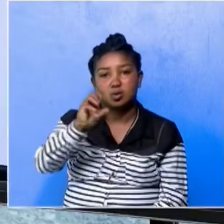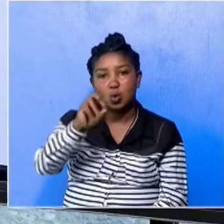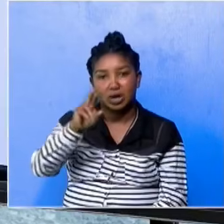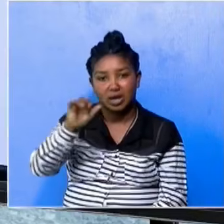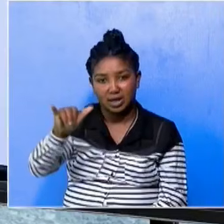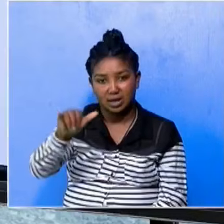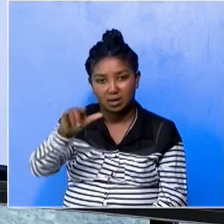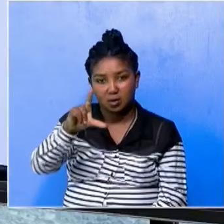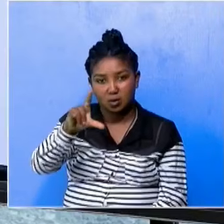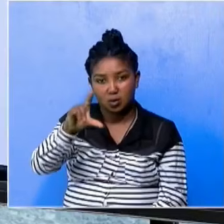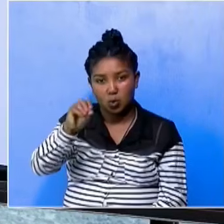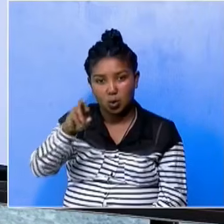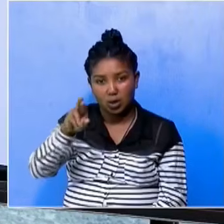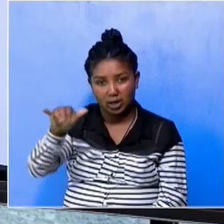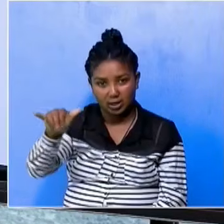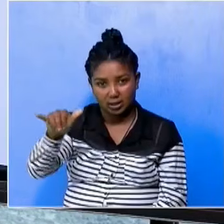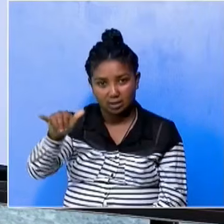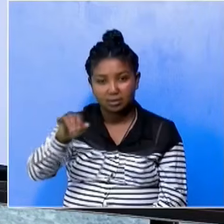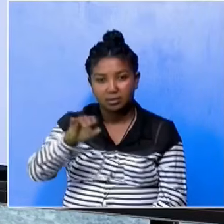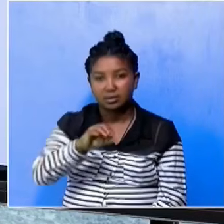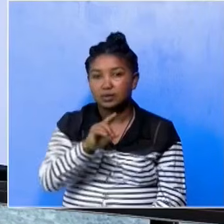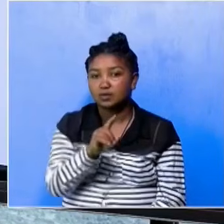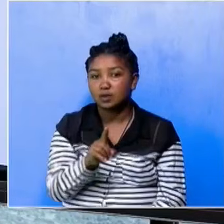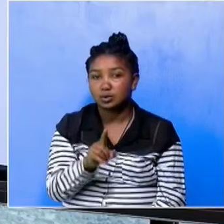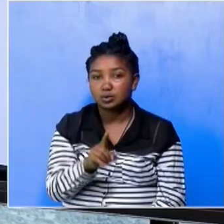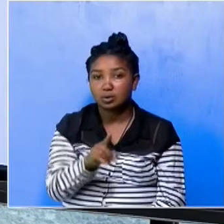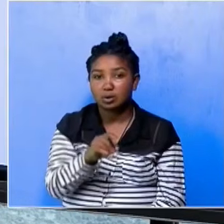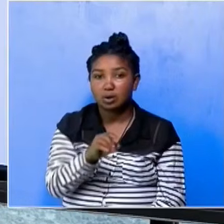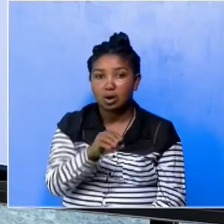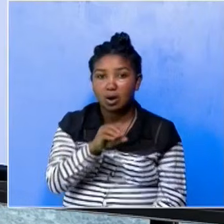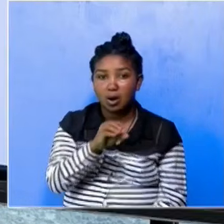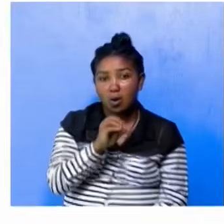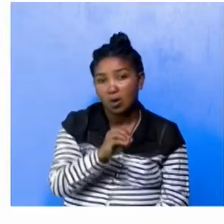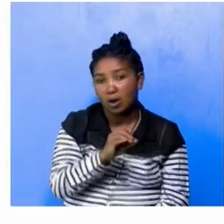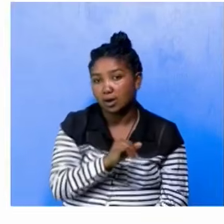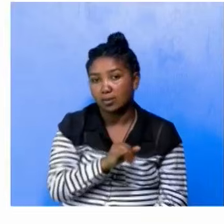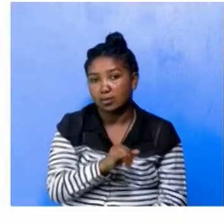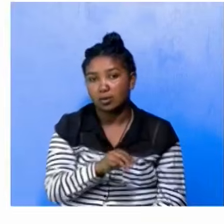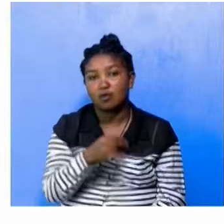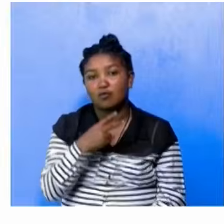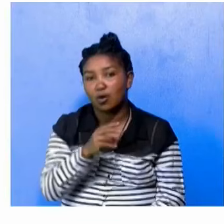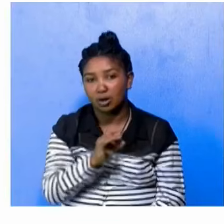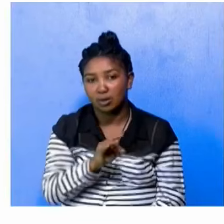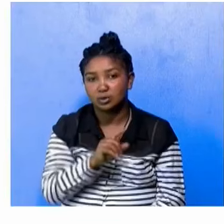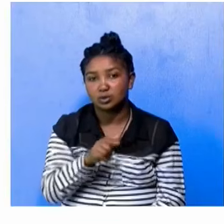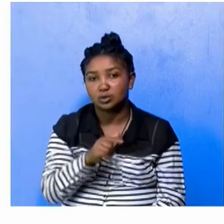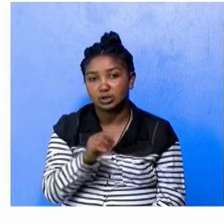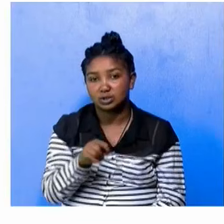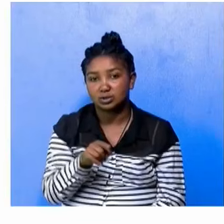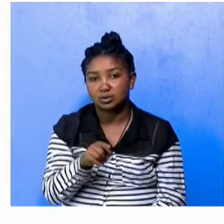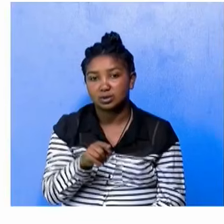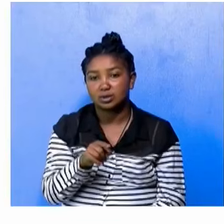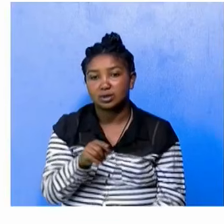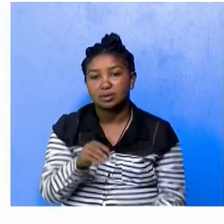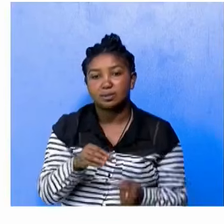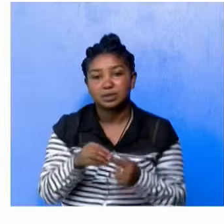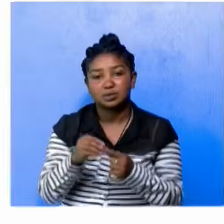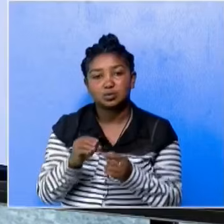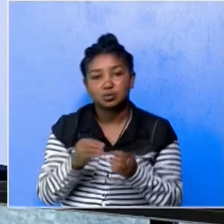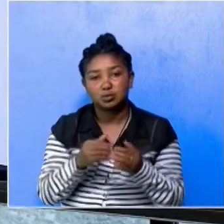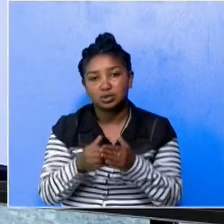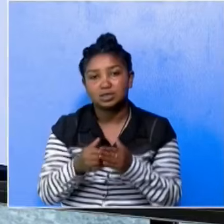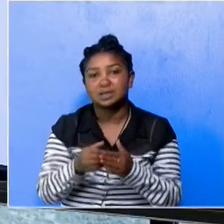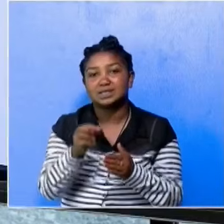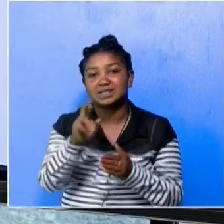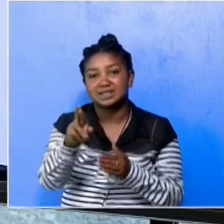Lorry. It's not preceded with O or vowel. So this one is preceded with